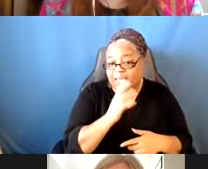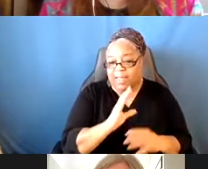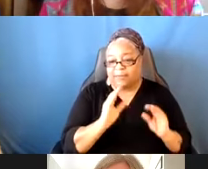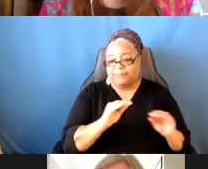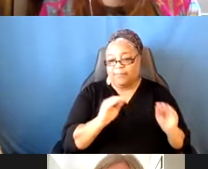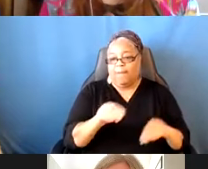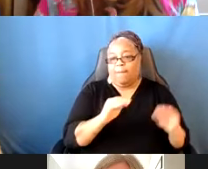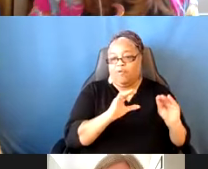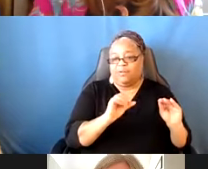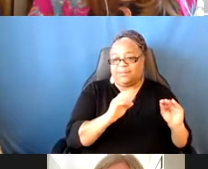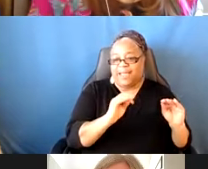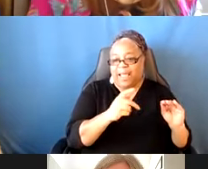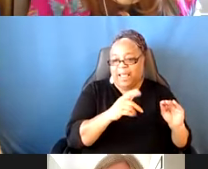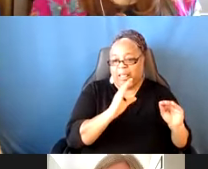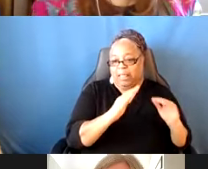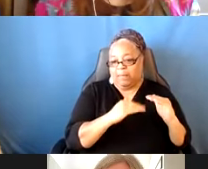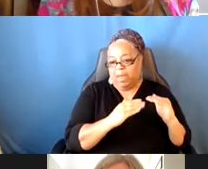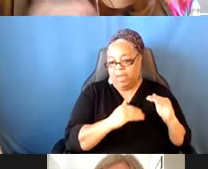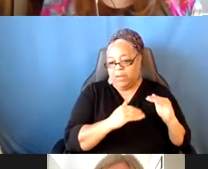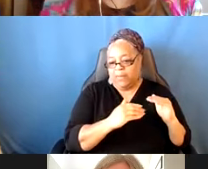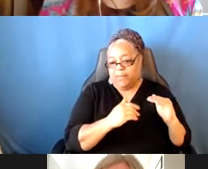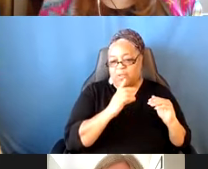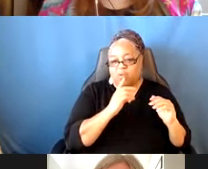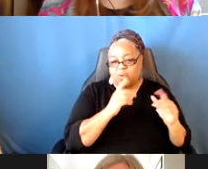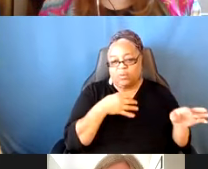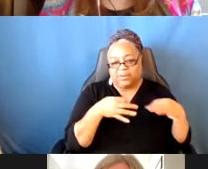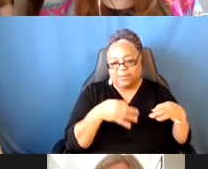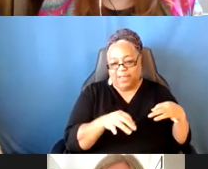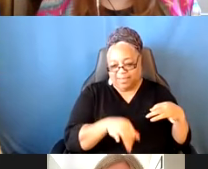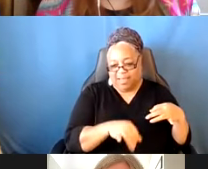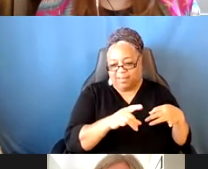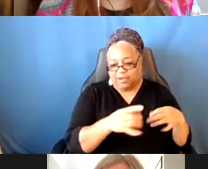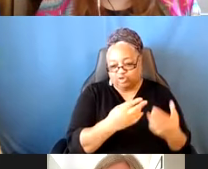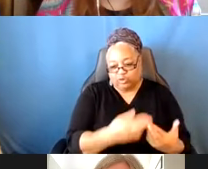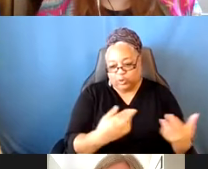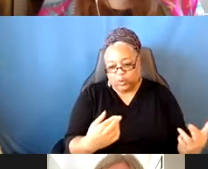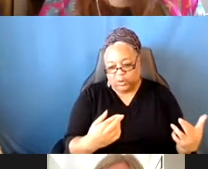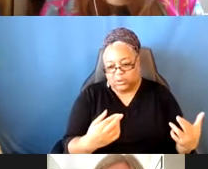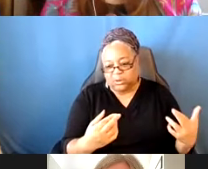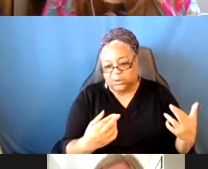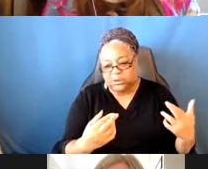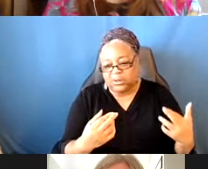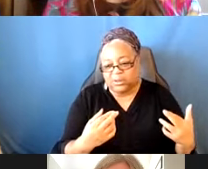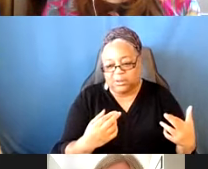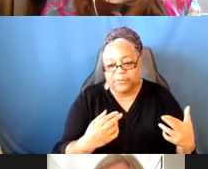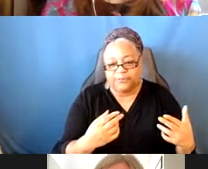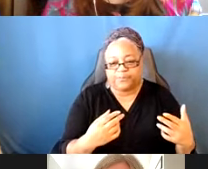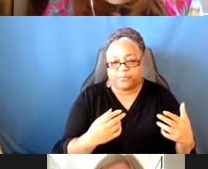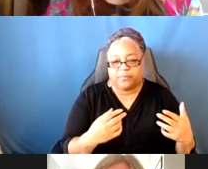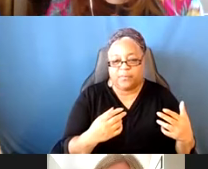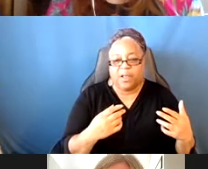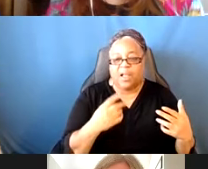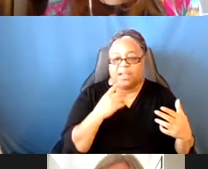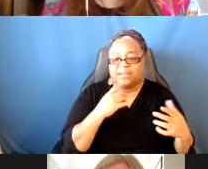bottom we will send that to you. That's included as a resource at the end of these slides. It's the measure of